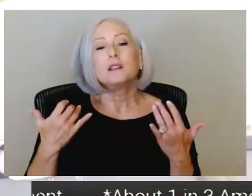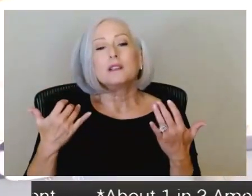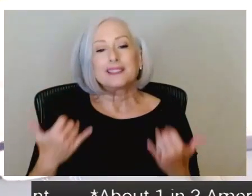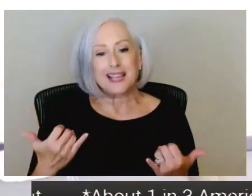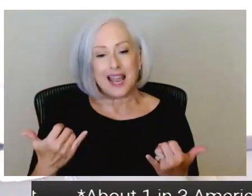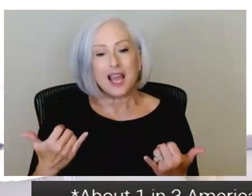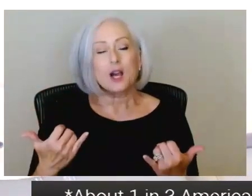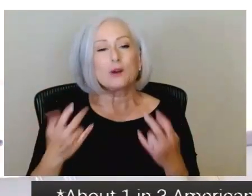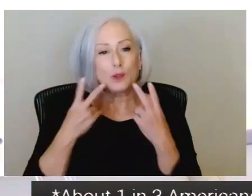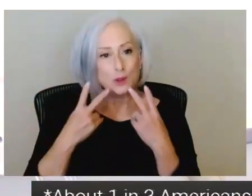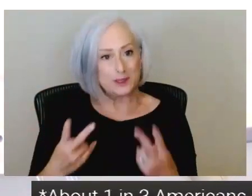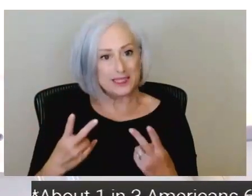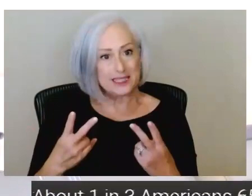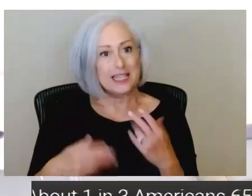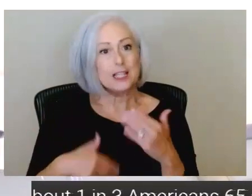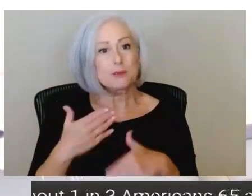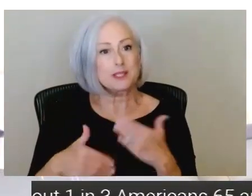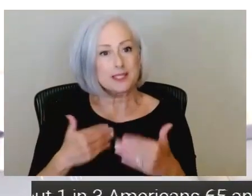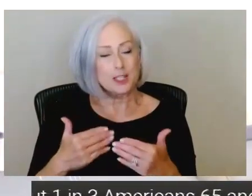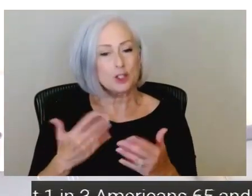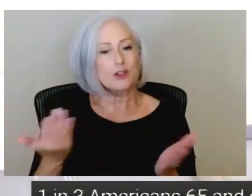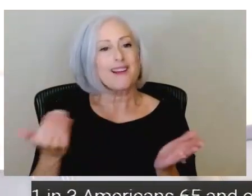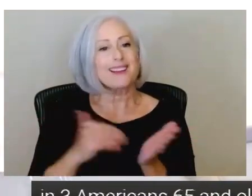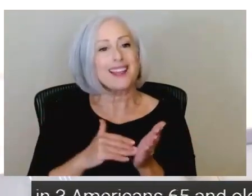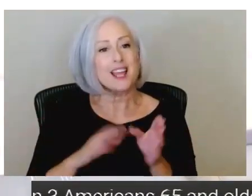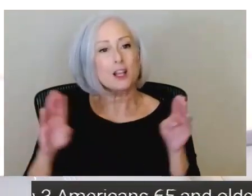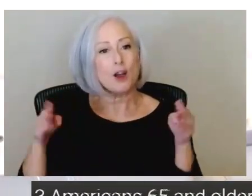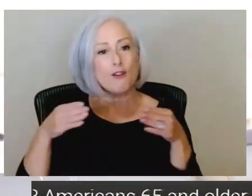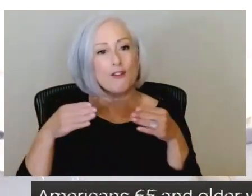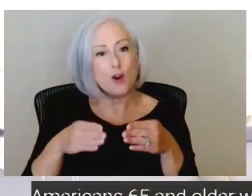targeted sound waves that they're going to be